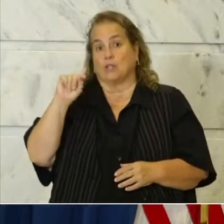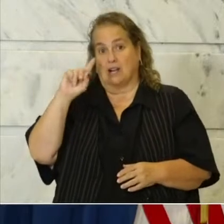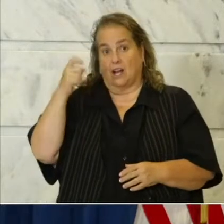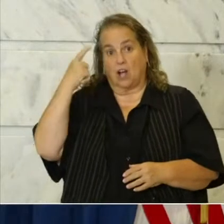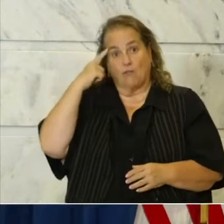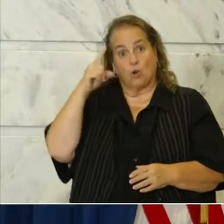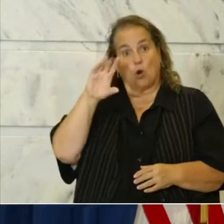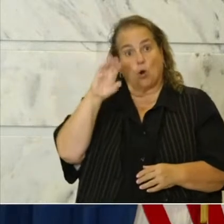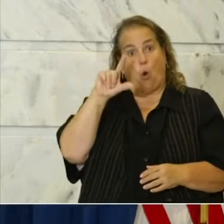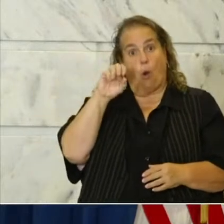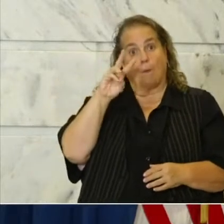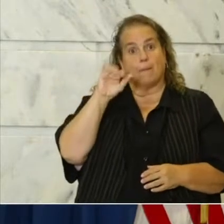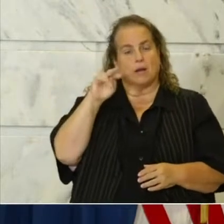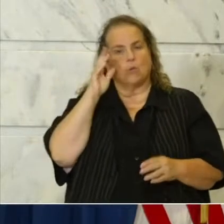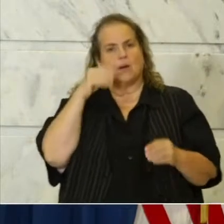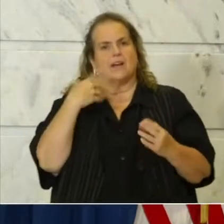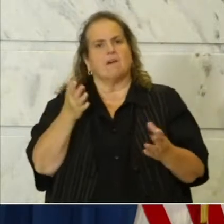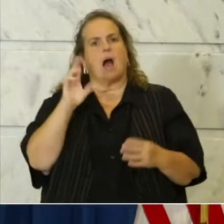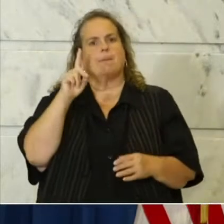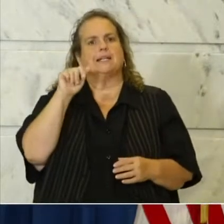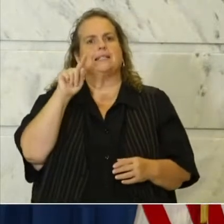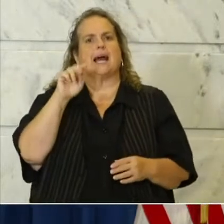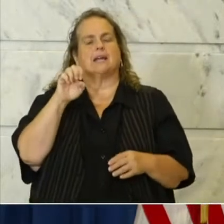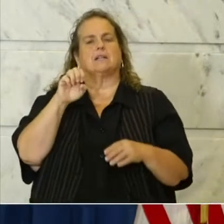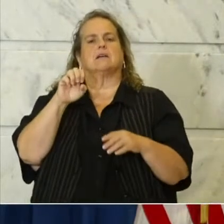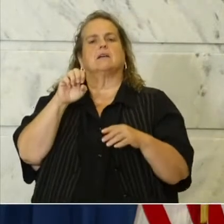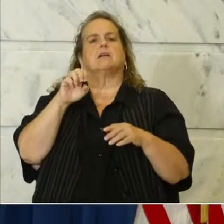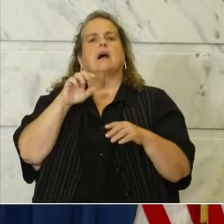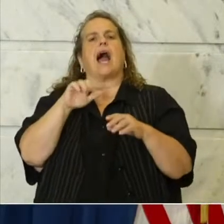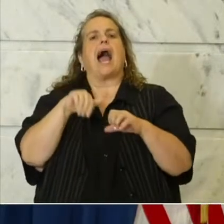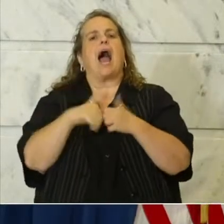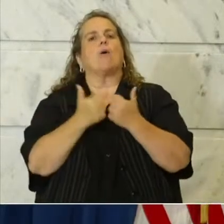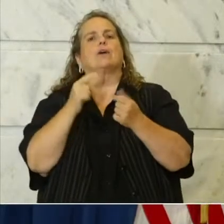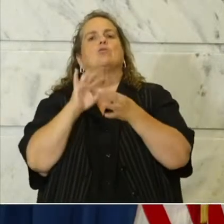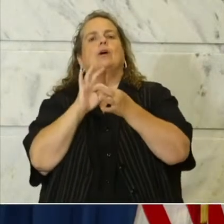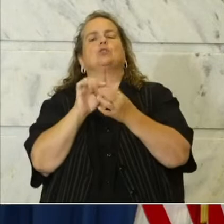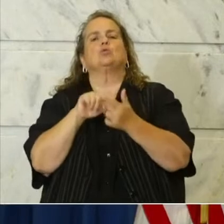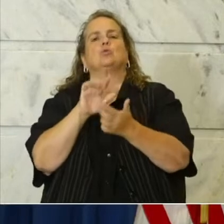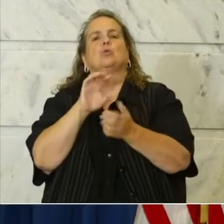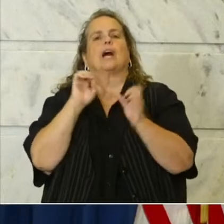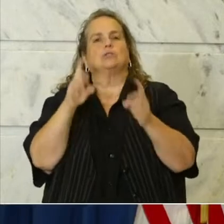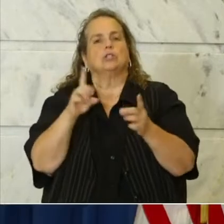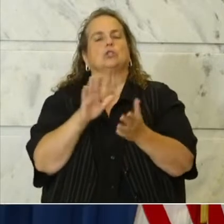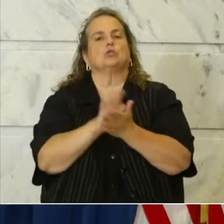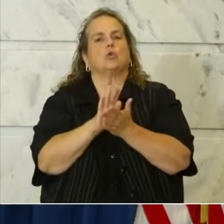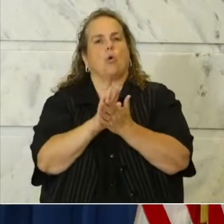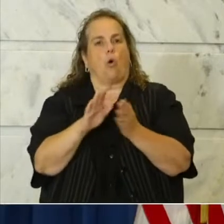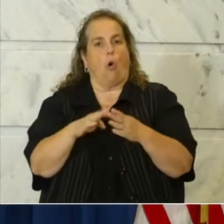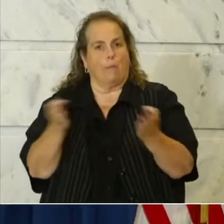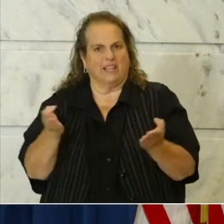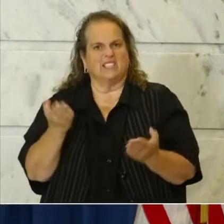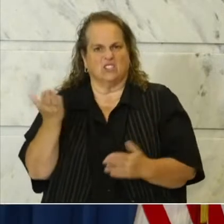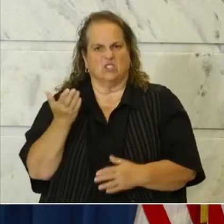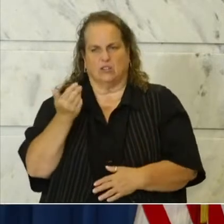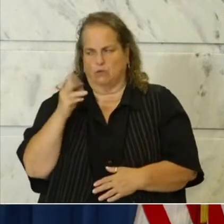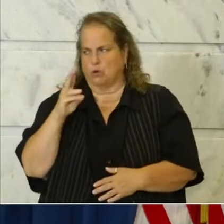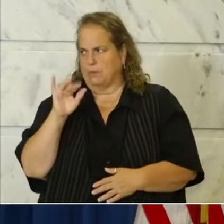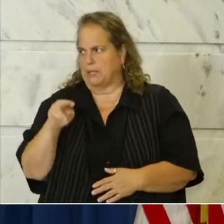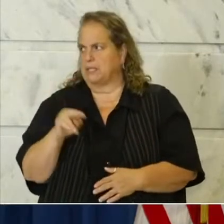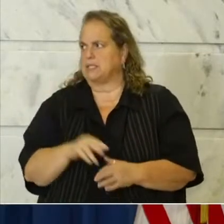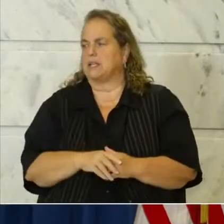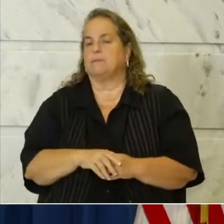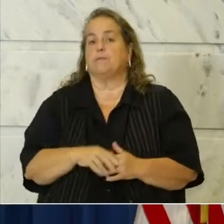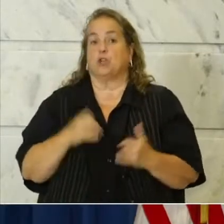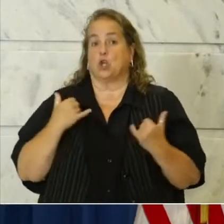update on our steps as it relates to education and school reopenings here in just a little bit. I want to show the current map